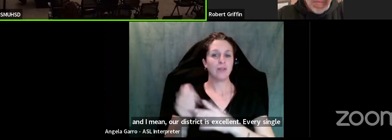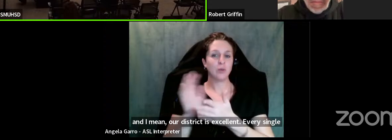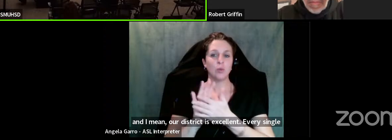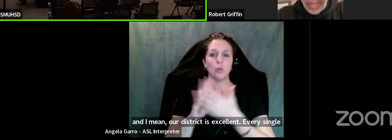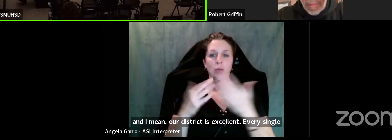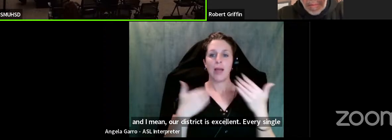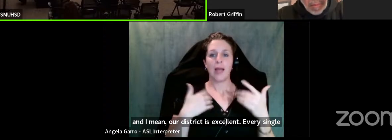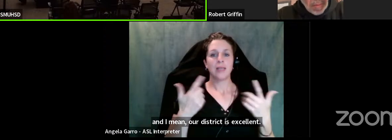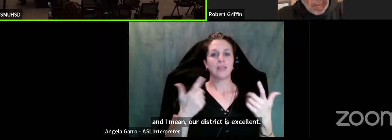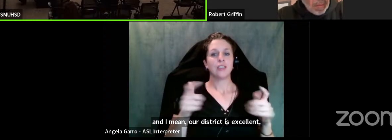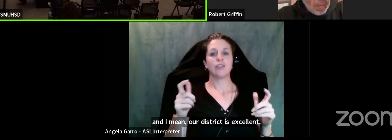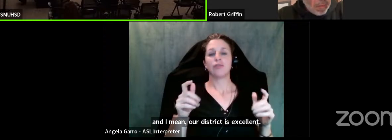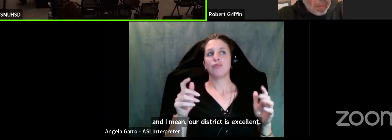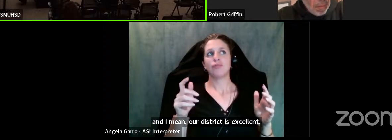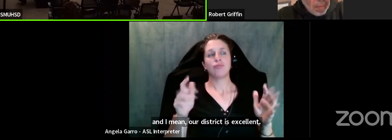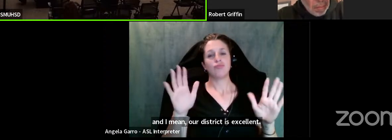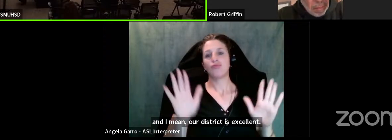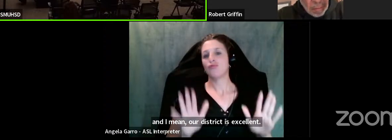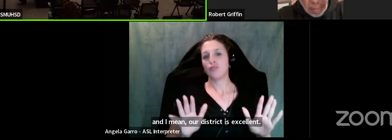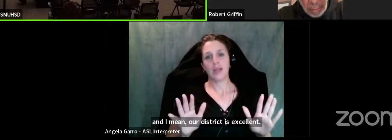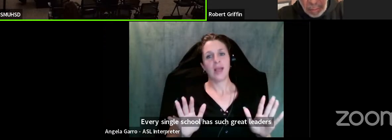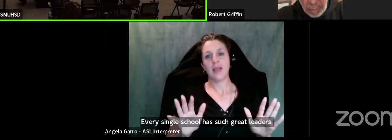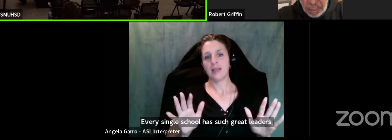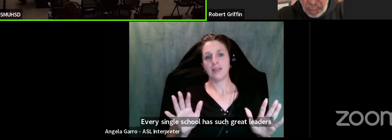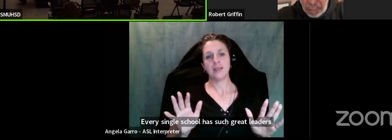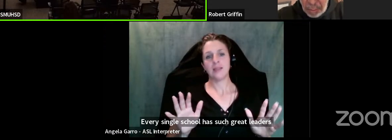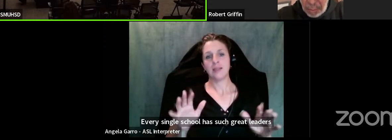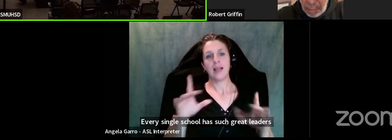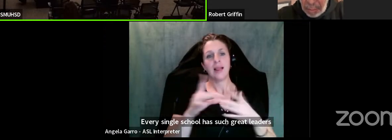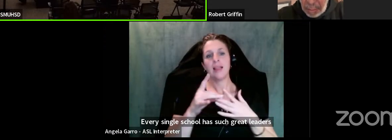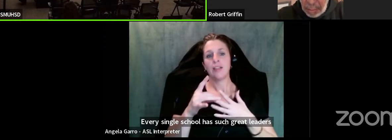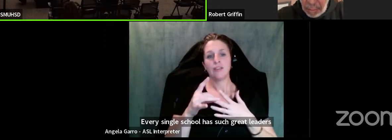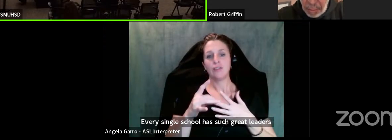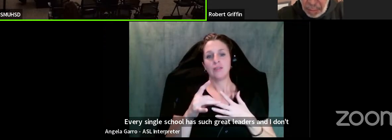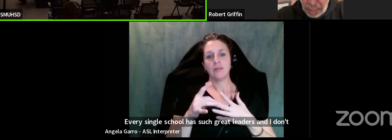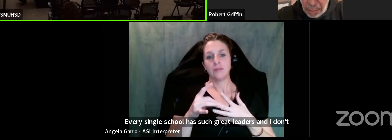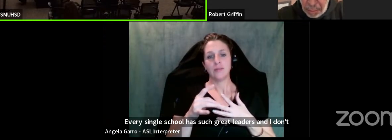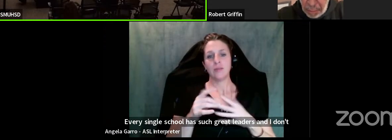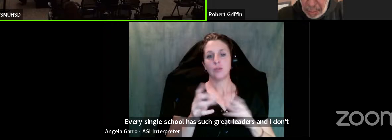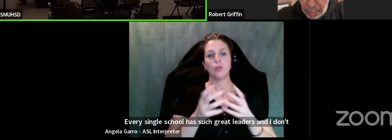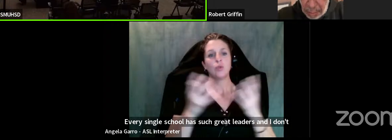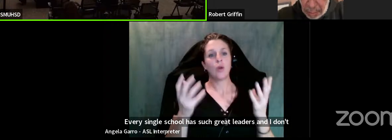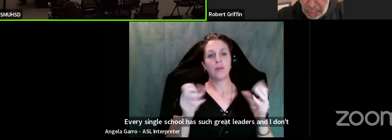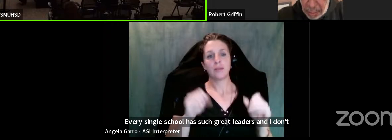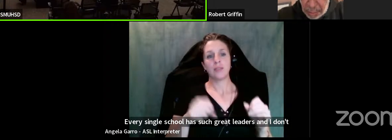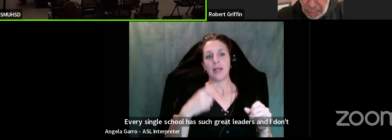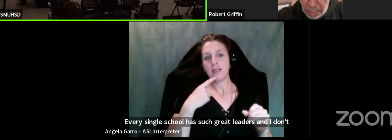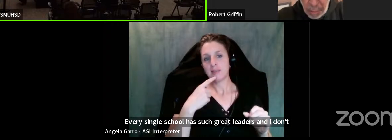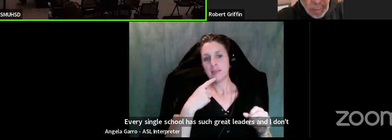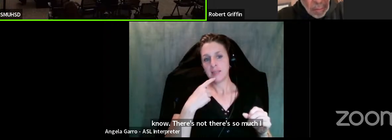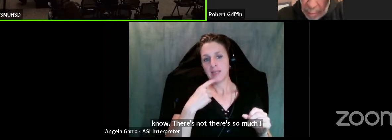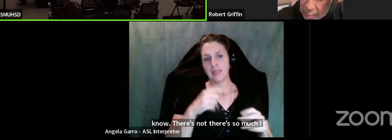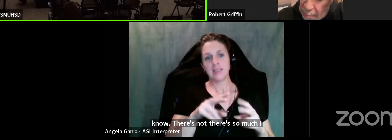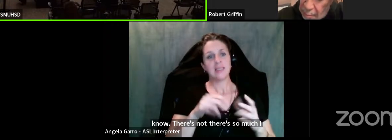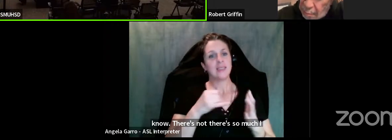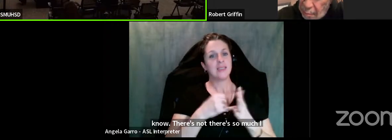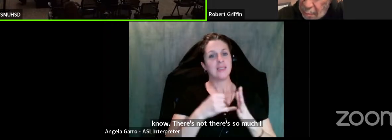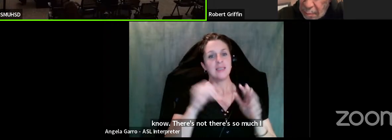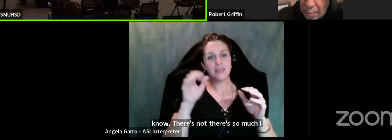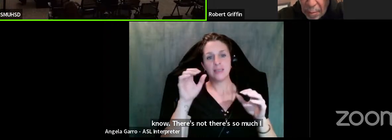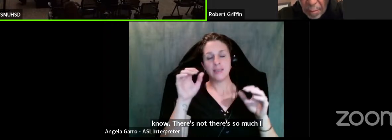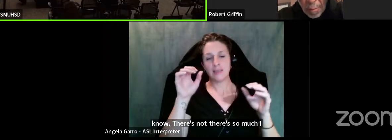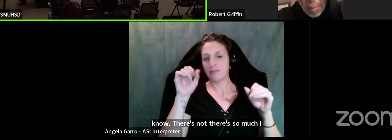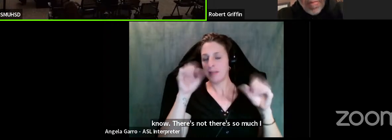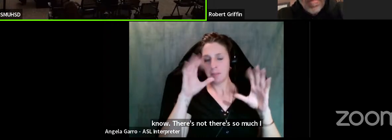great leaders, and I don't know, there's so much I can say there. It's amazing. And I'm glad